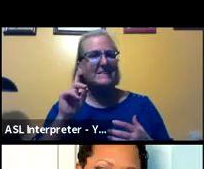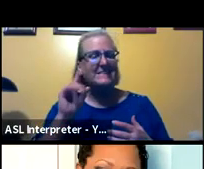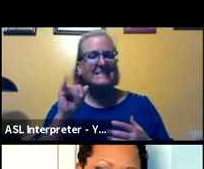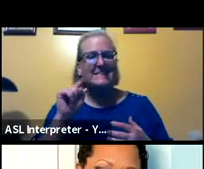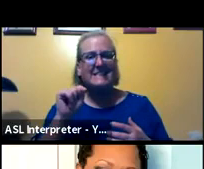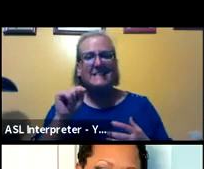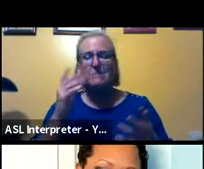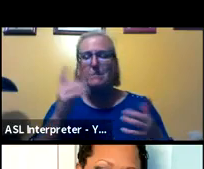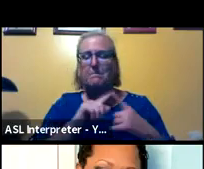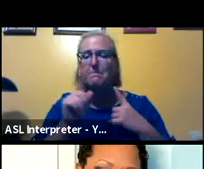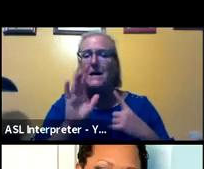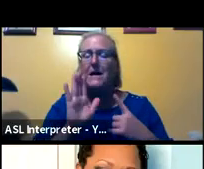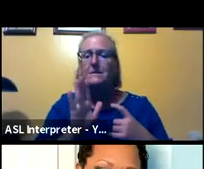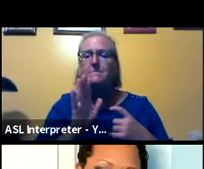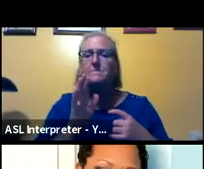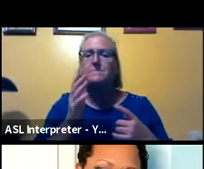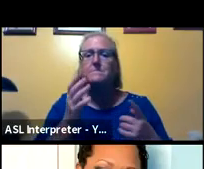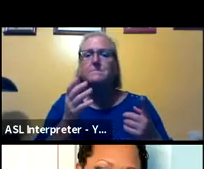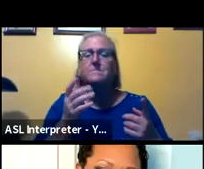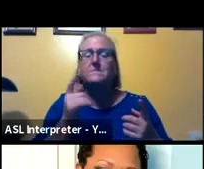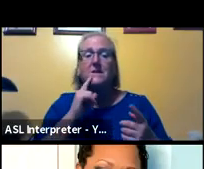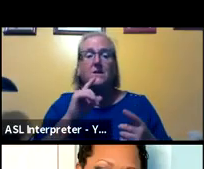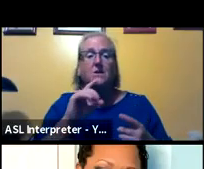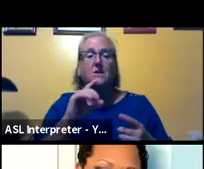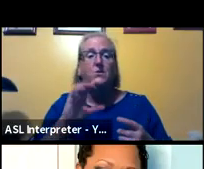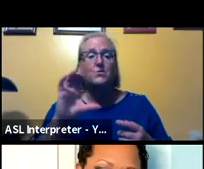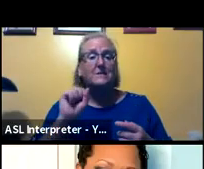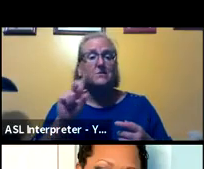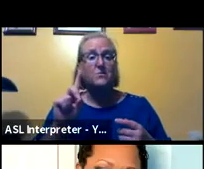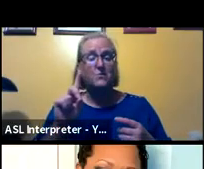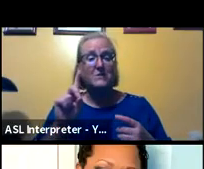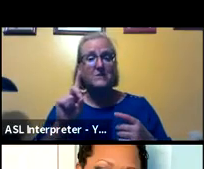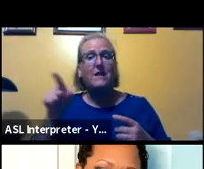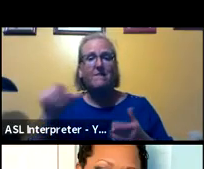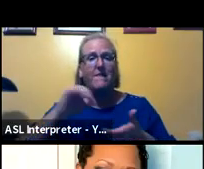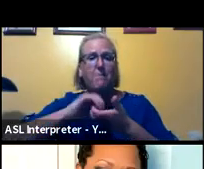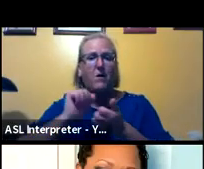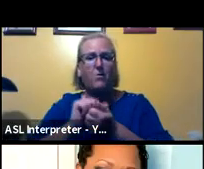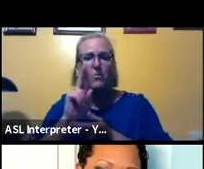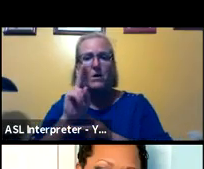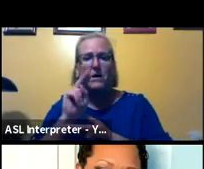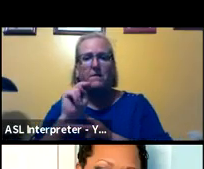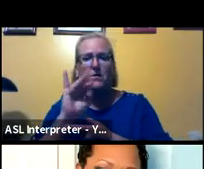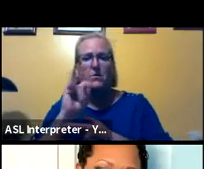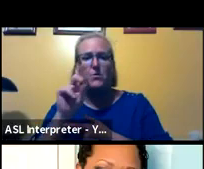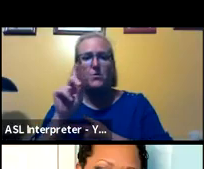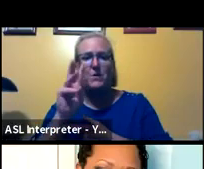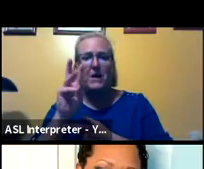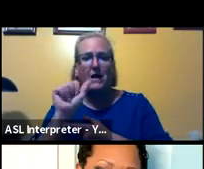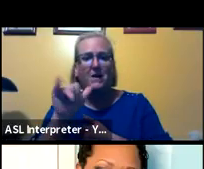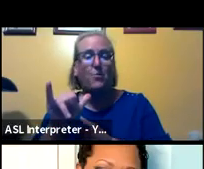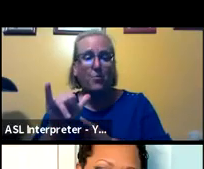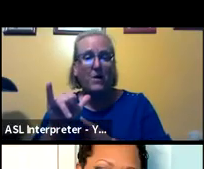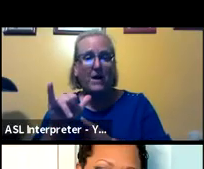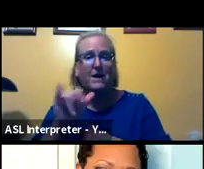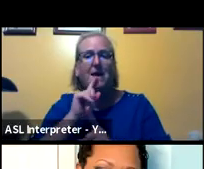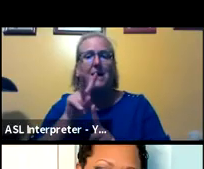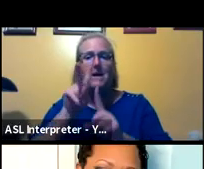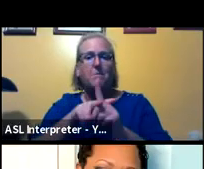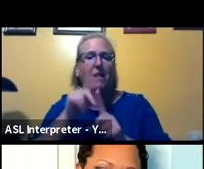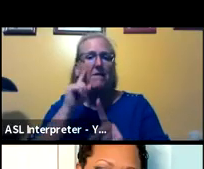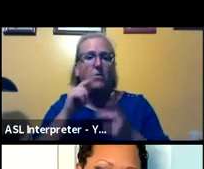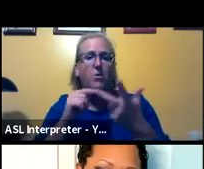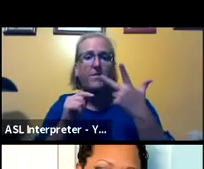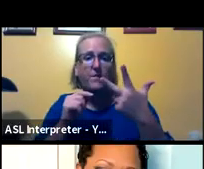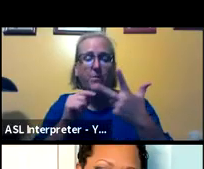potentially, that Christina School District had partnered with the United Way and applied for 3